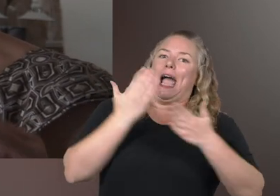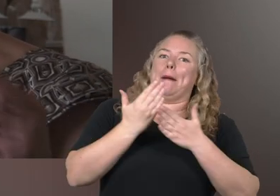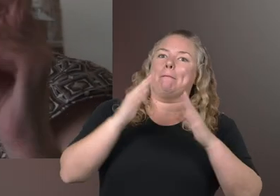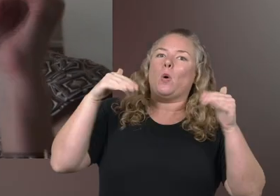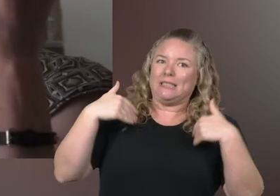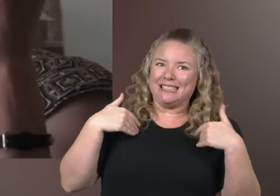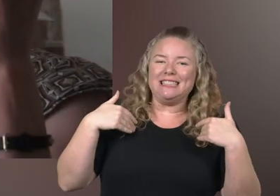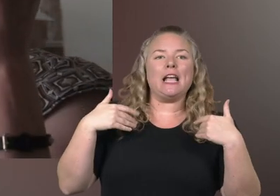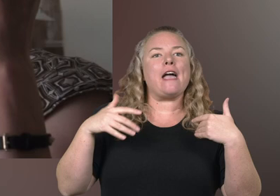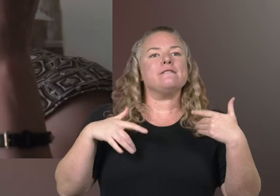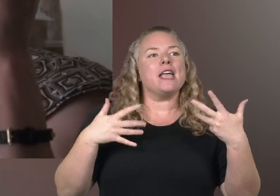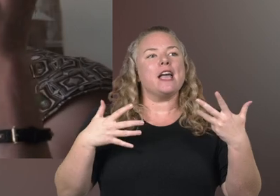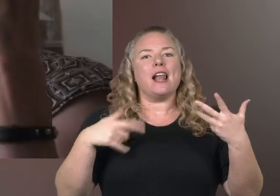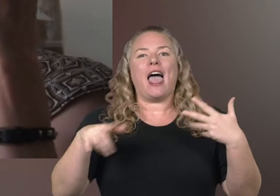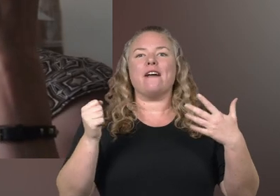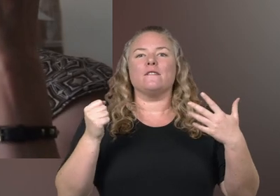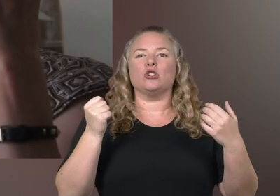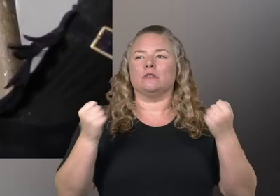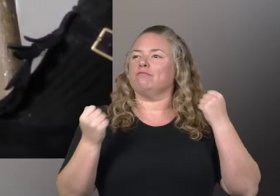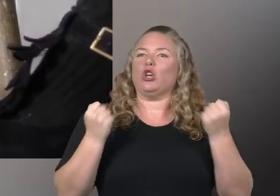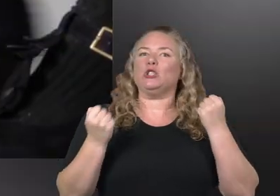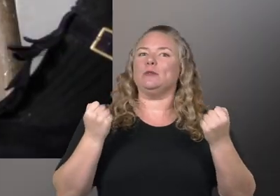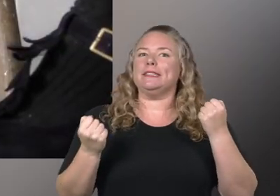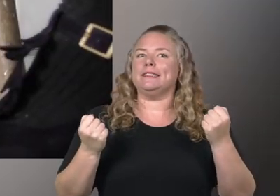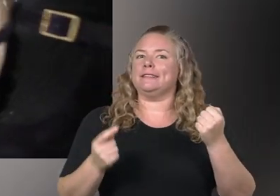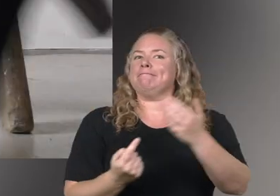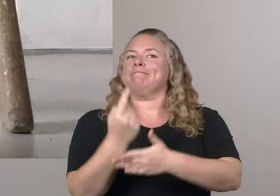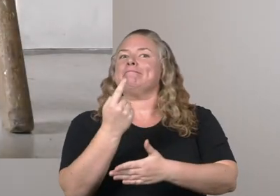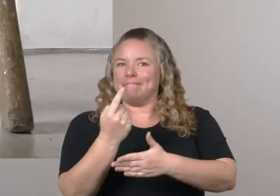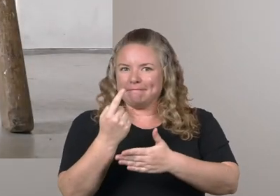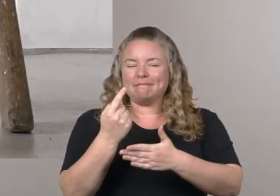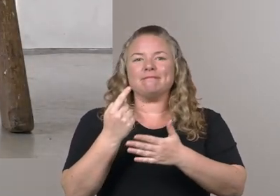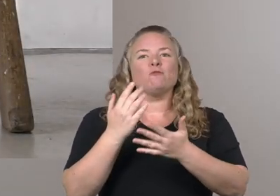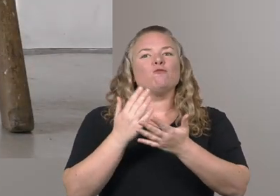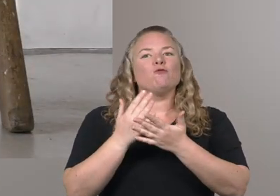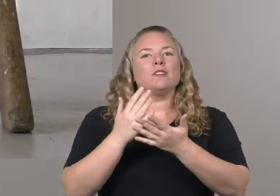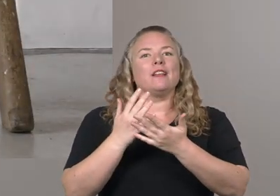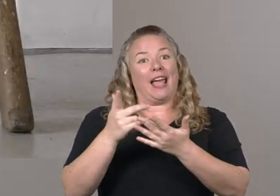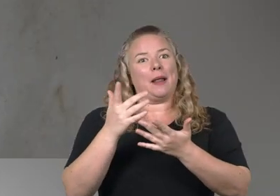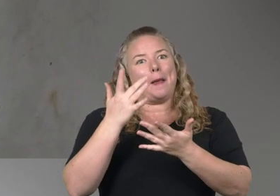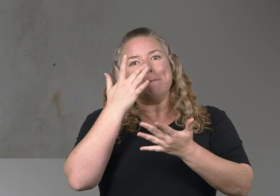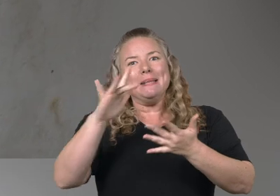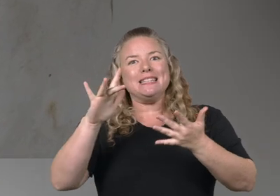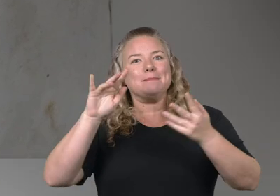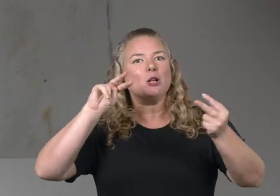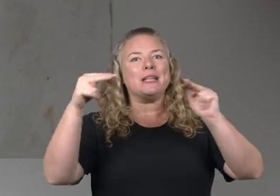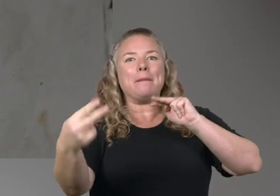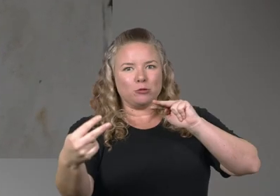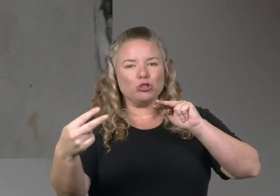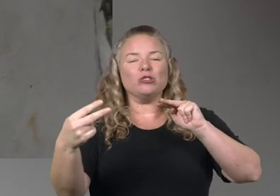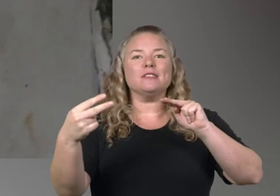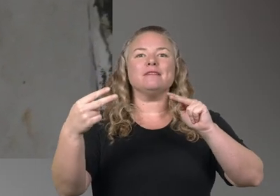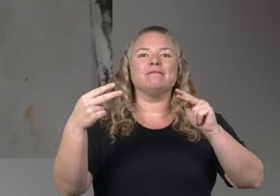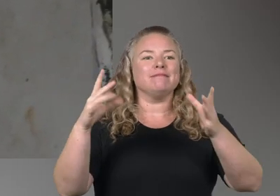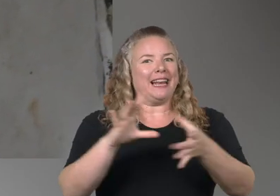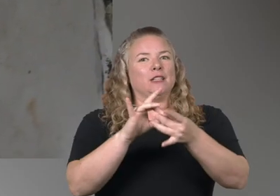that moment of judgment. Until we can get away from that misperception,